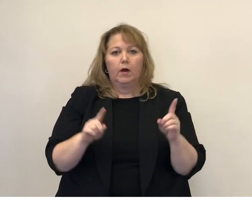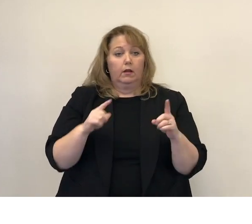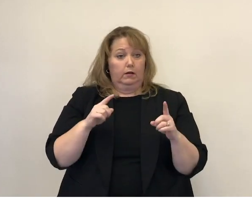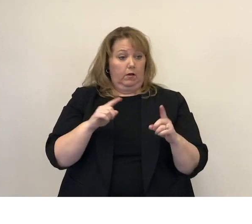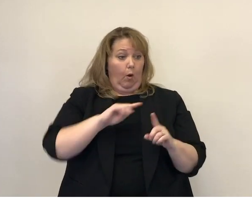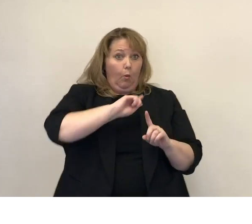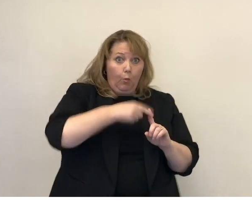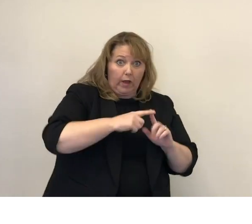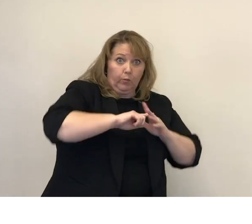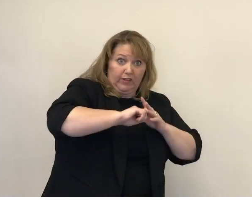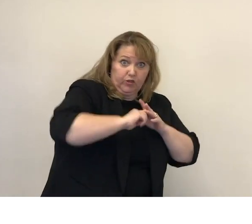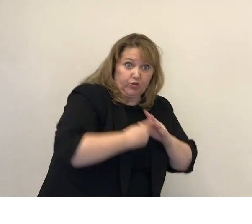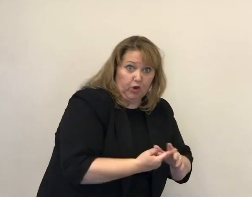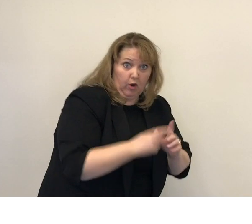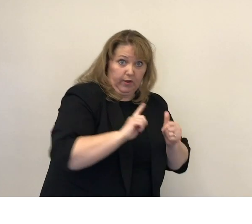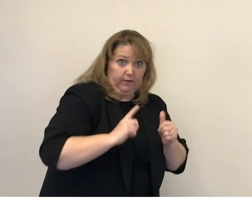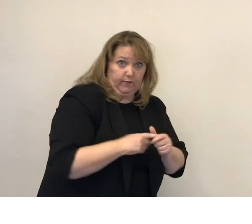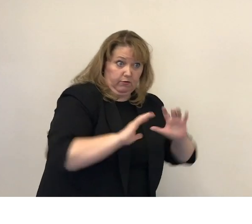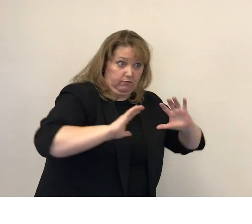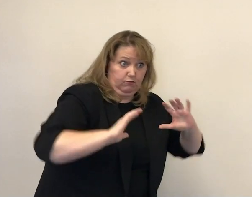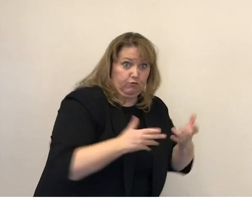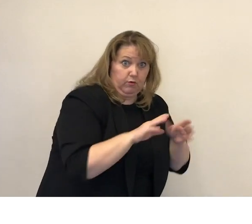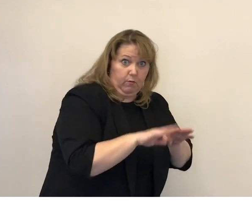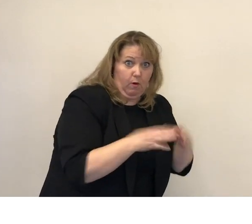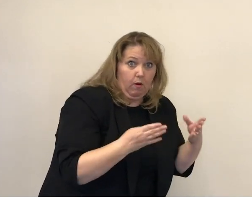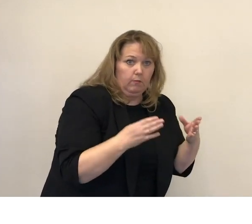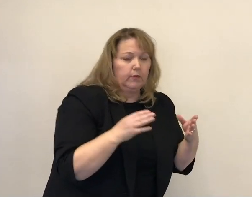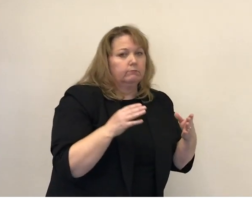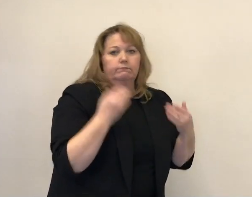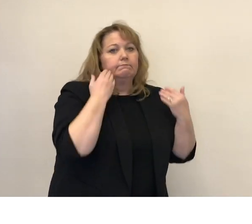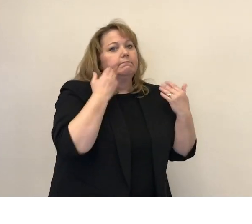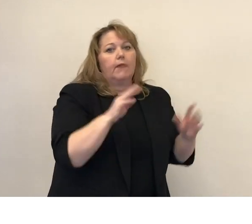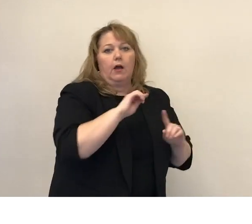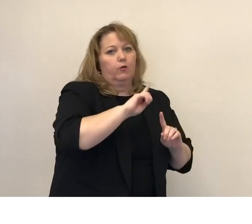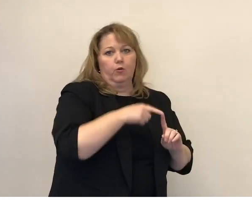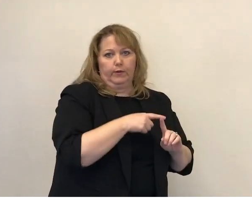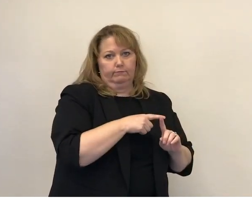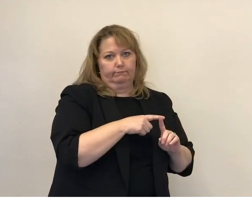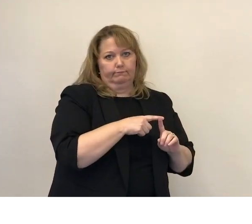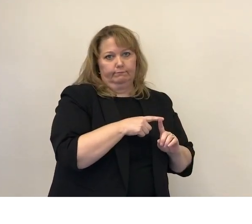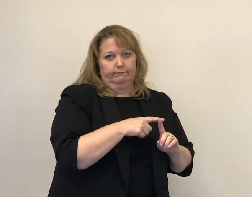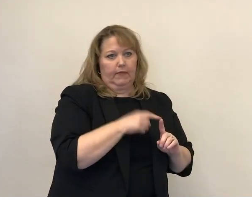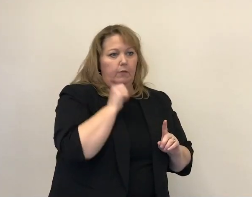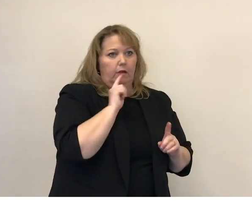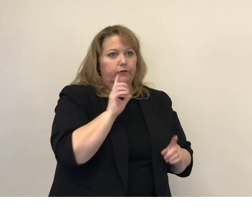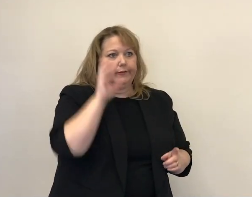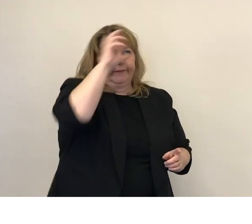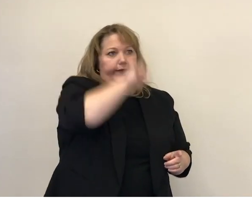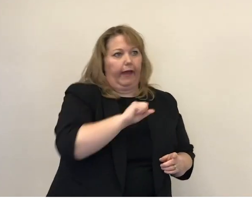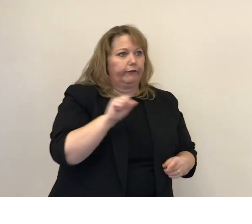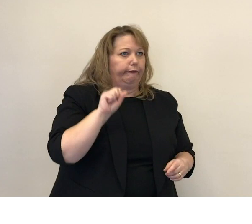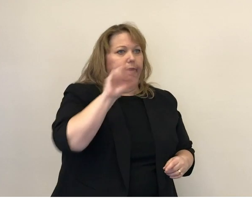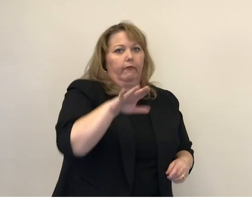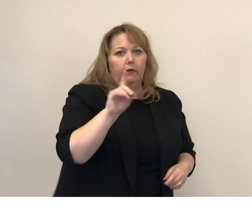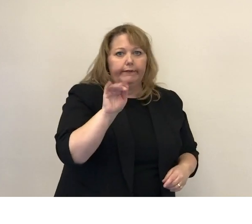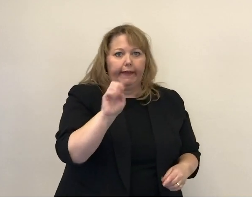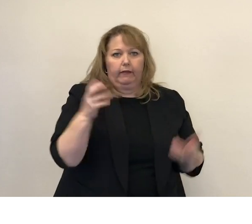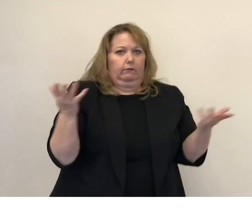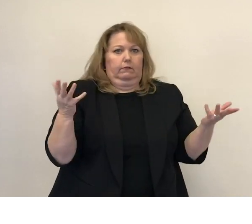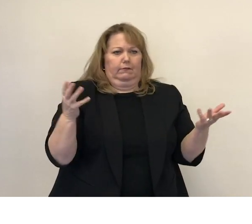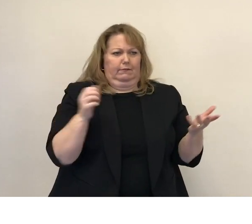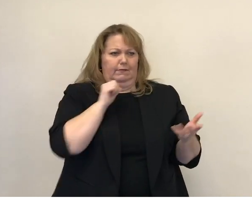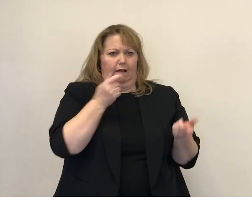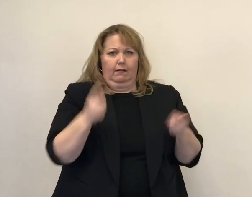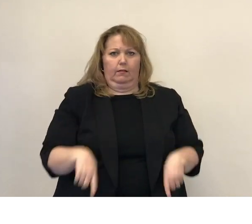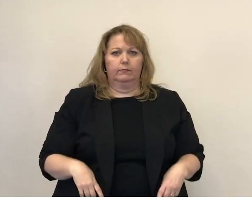know when that time is going to be, and it would be unfair to me for me to just guess out a date. I won't do that. Thank